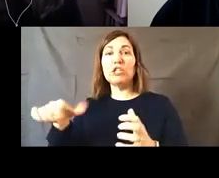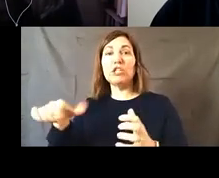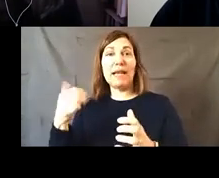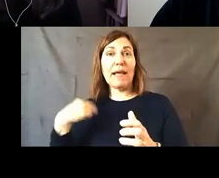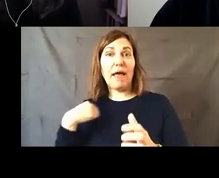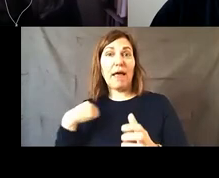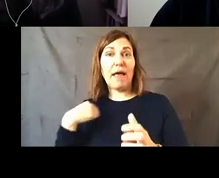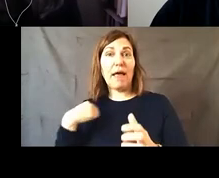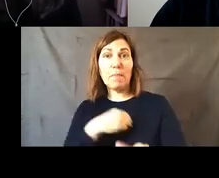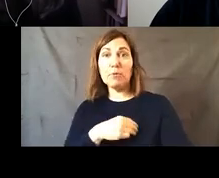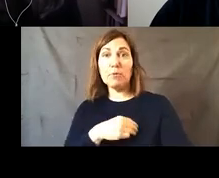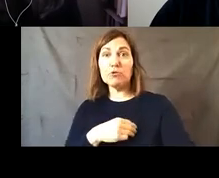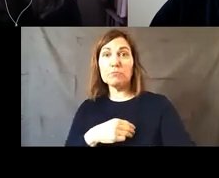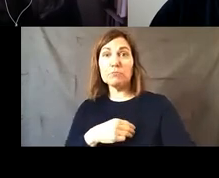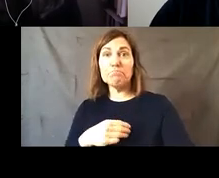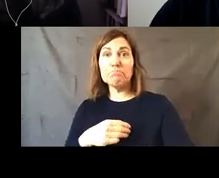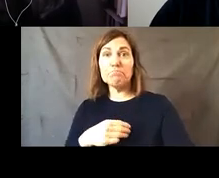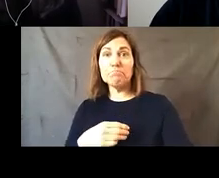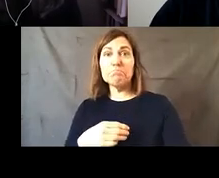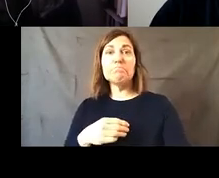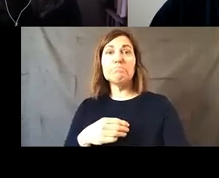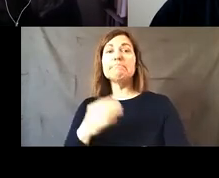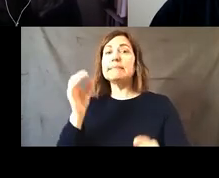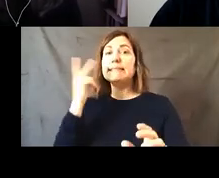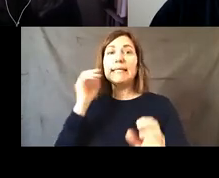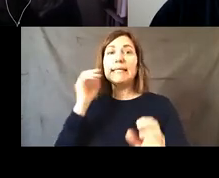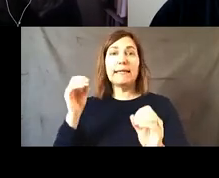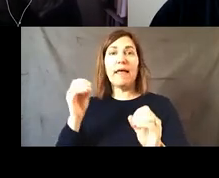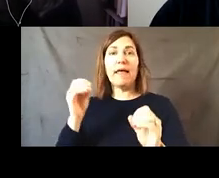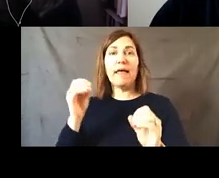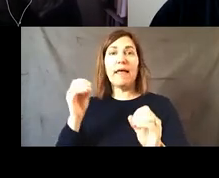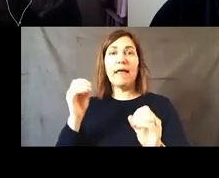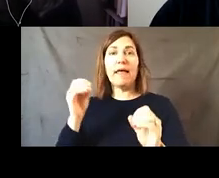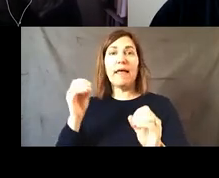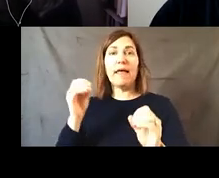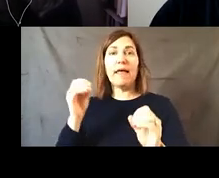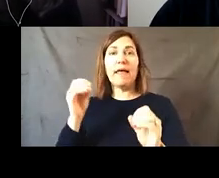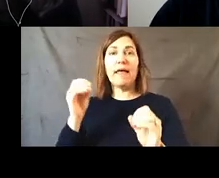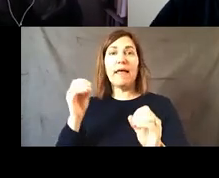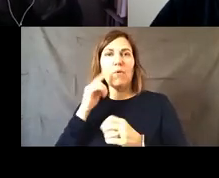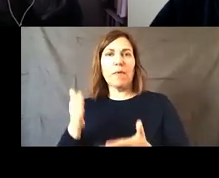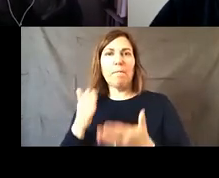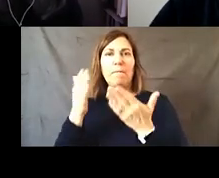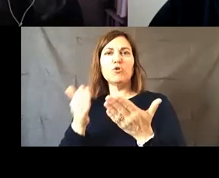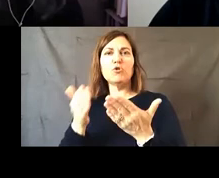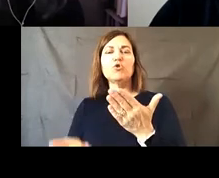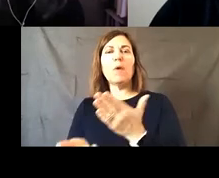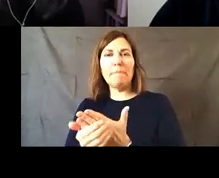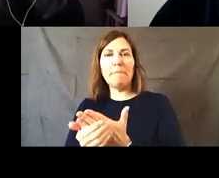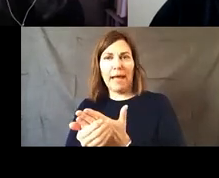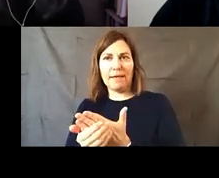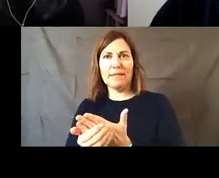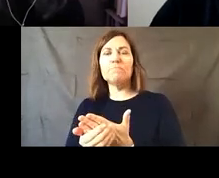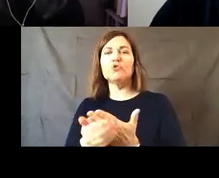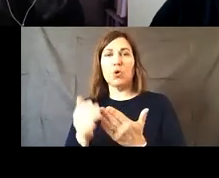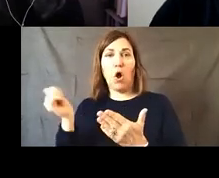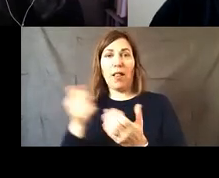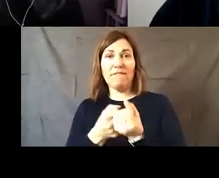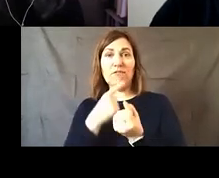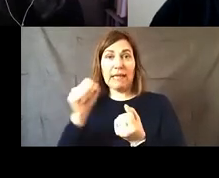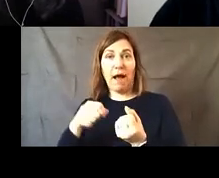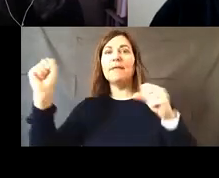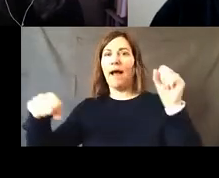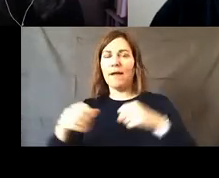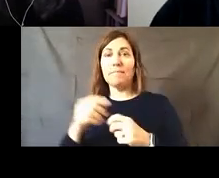members, will vote first on the motion to amend. All those in favor signify by saying aye. Aye. Aye. Opposers